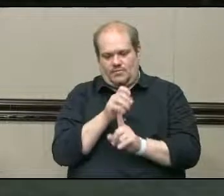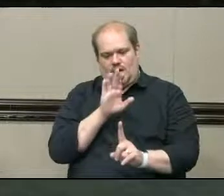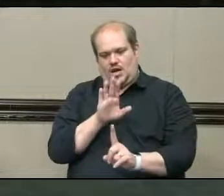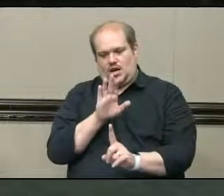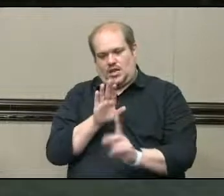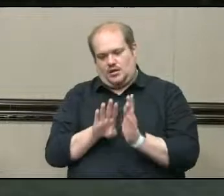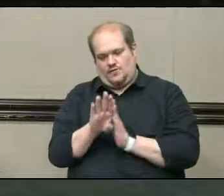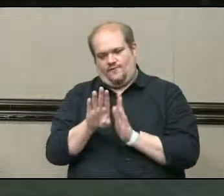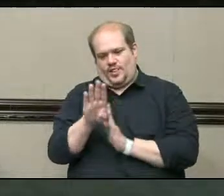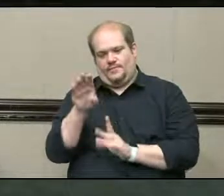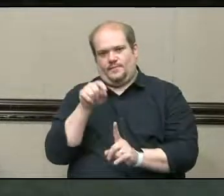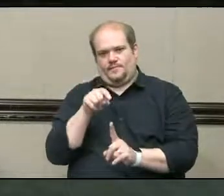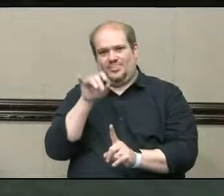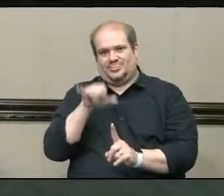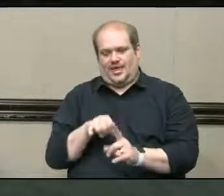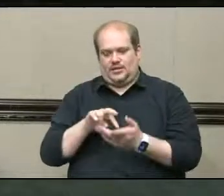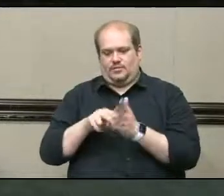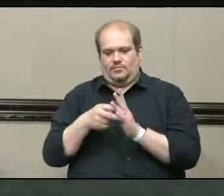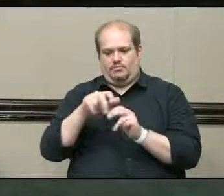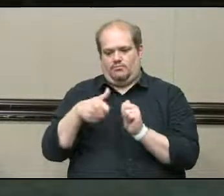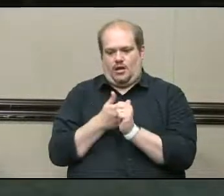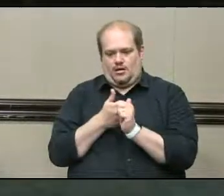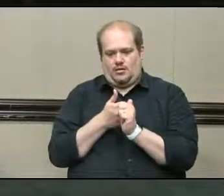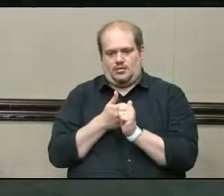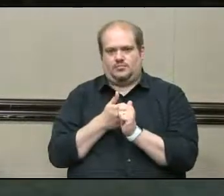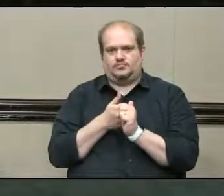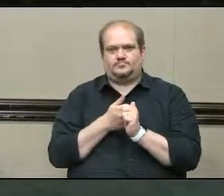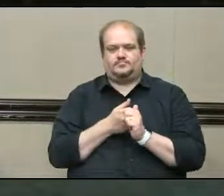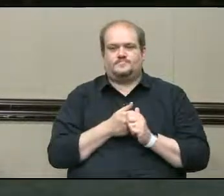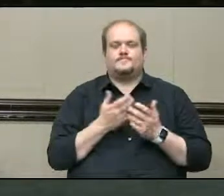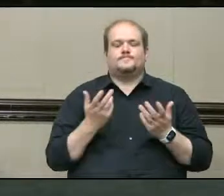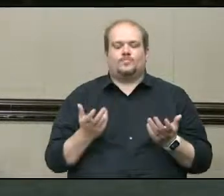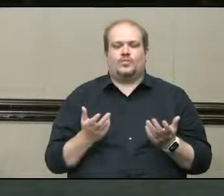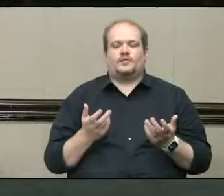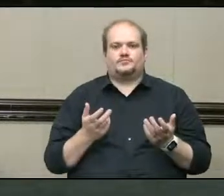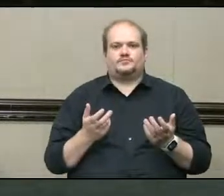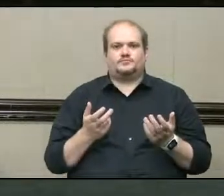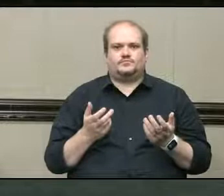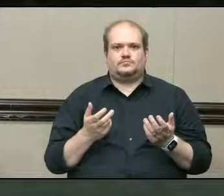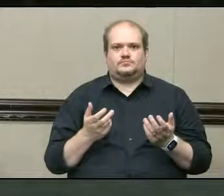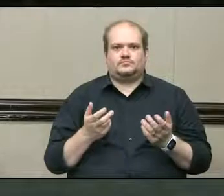their development. That's the purpose behind that. And the